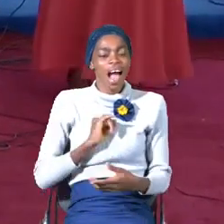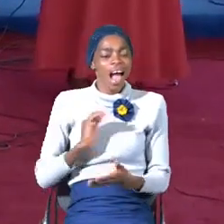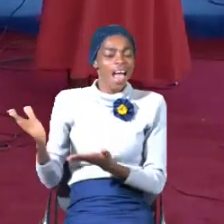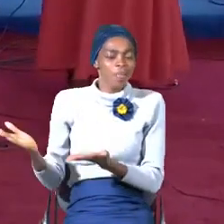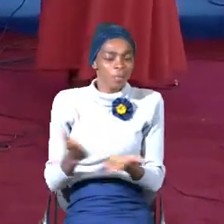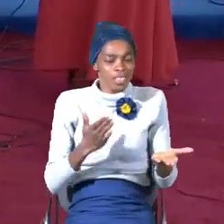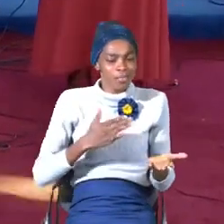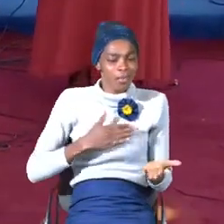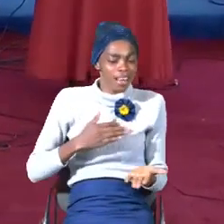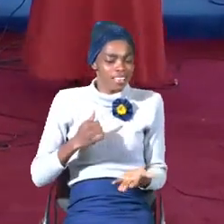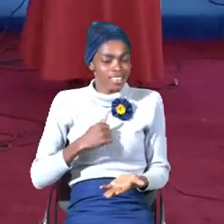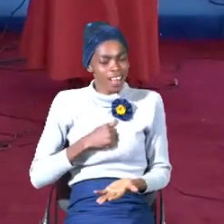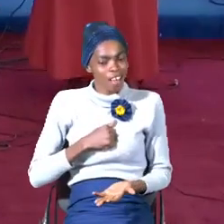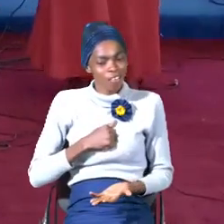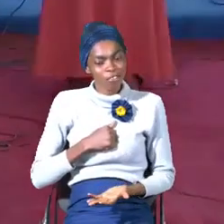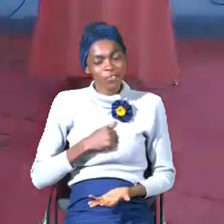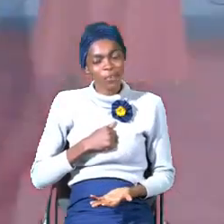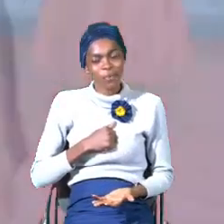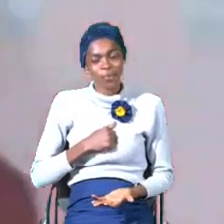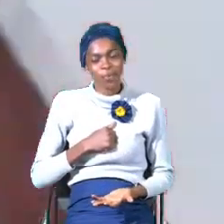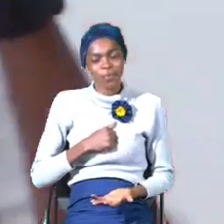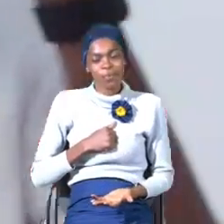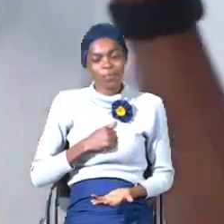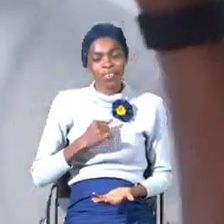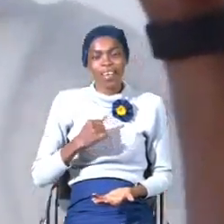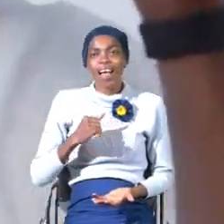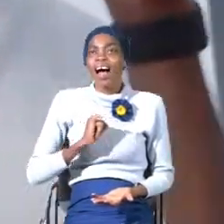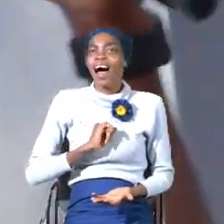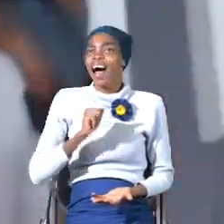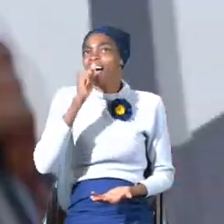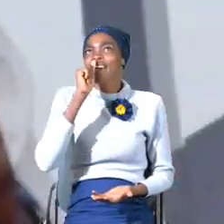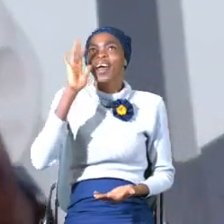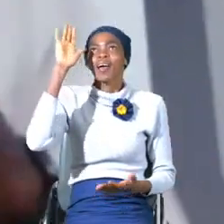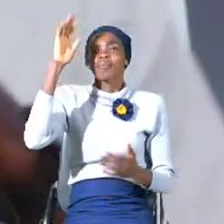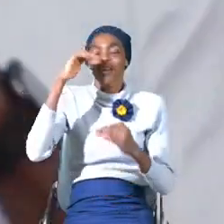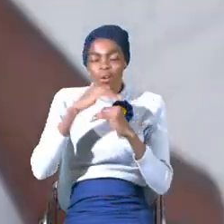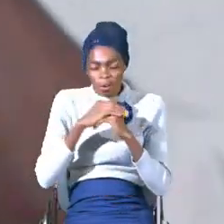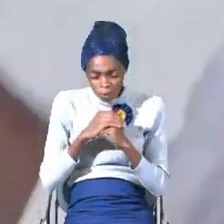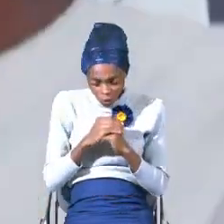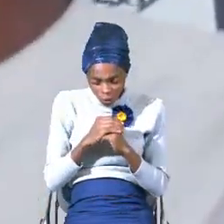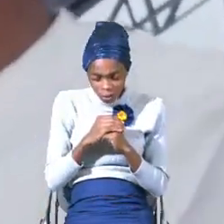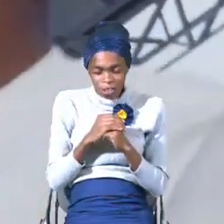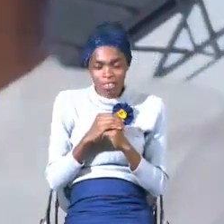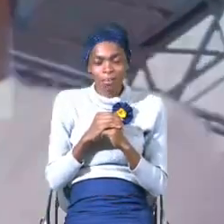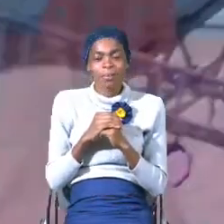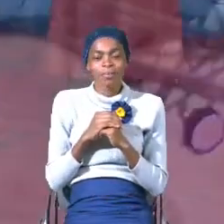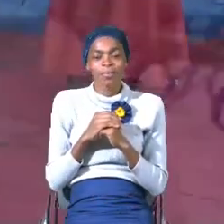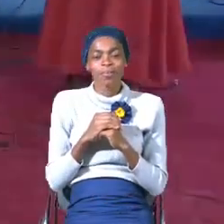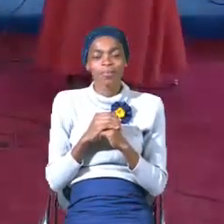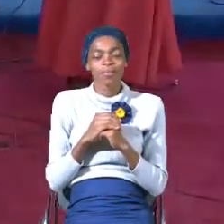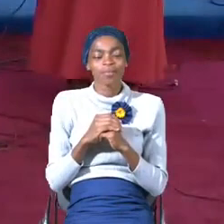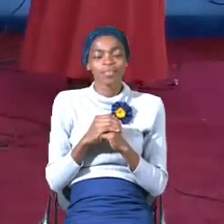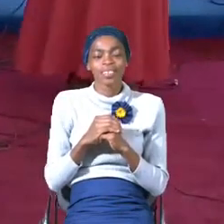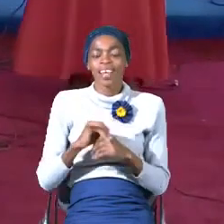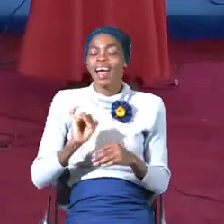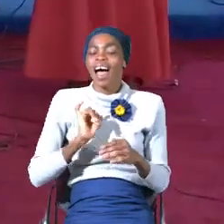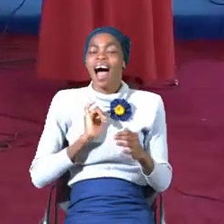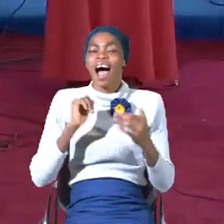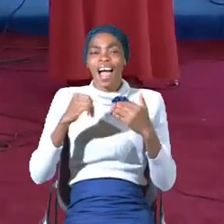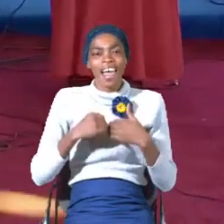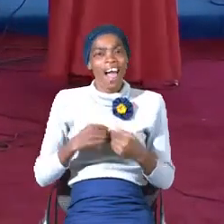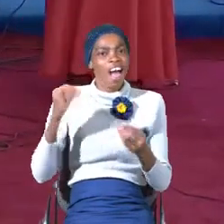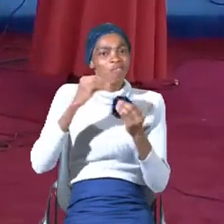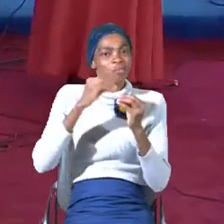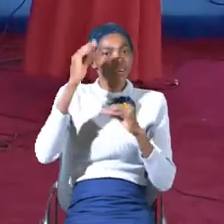I brought mine. I am your worship. Say, I have more than a song.